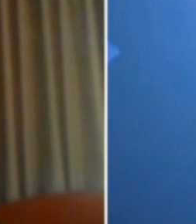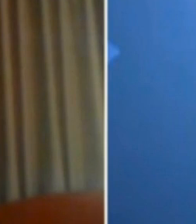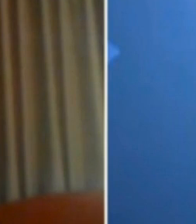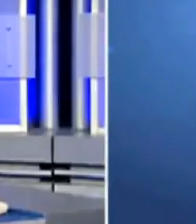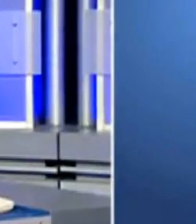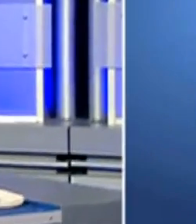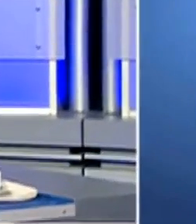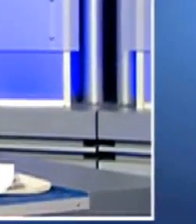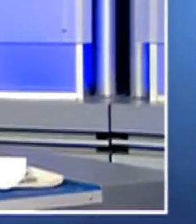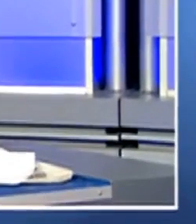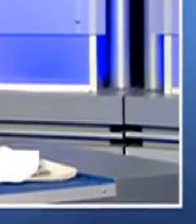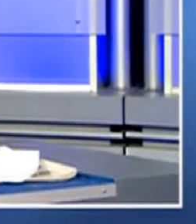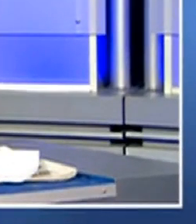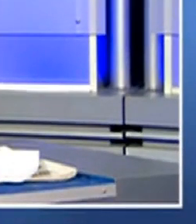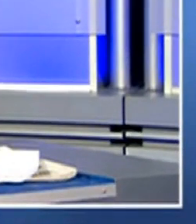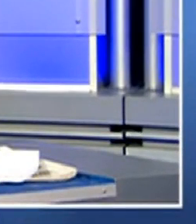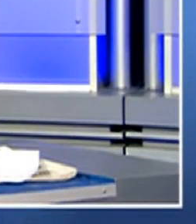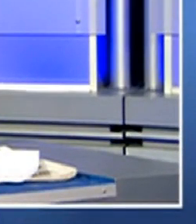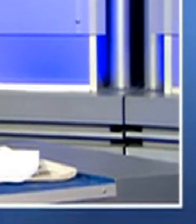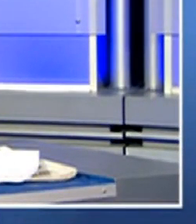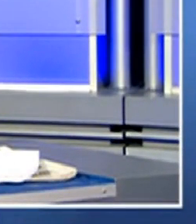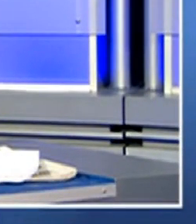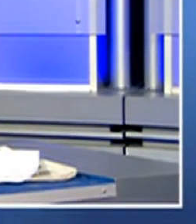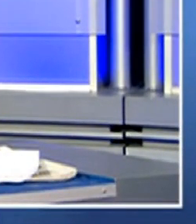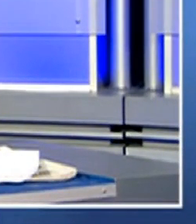okay, Advocate, I'm going to have to ask you to hold on to